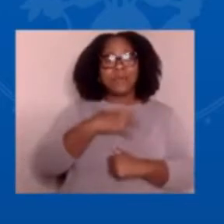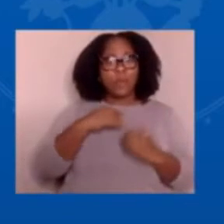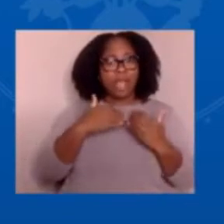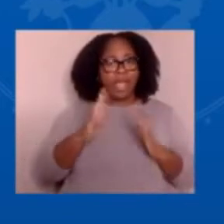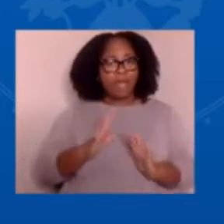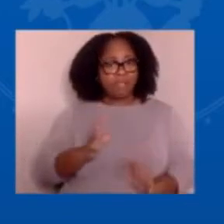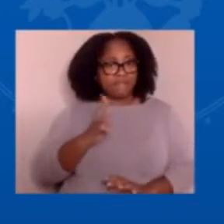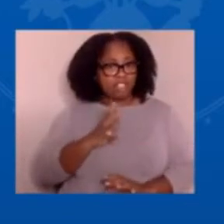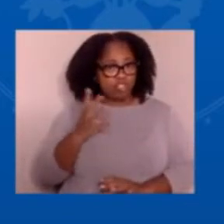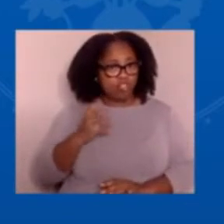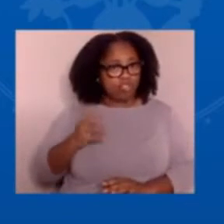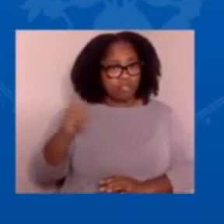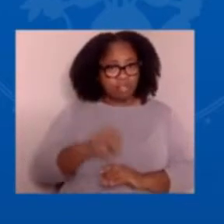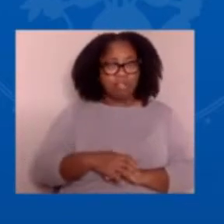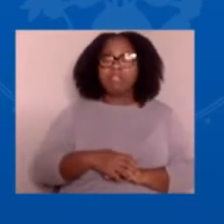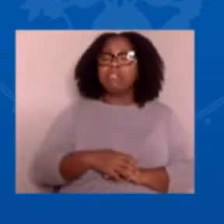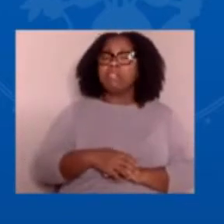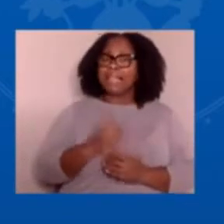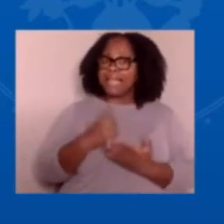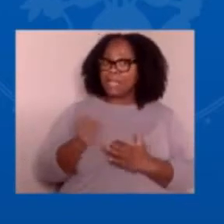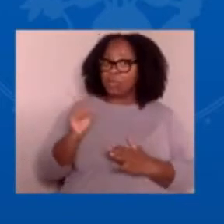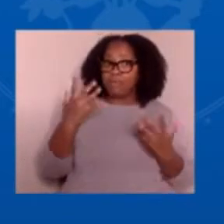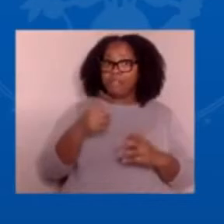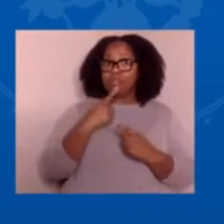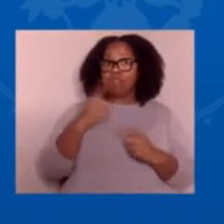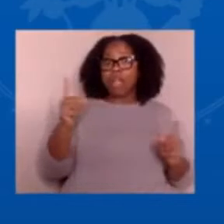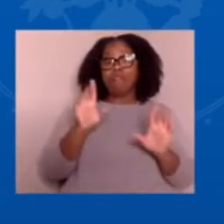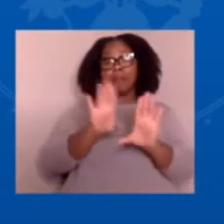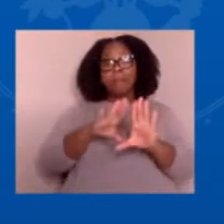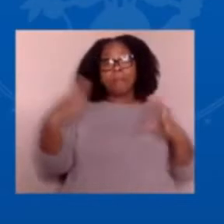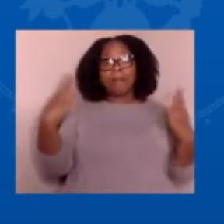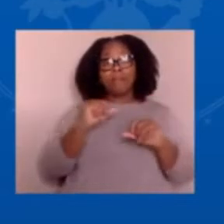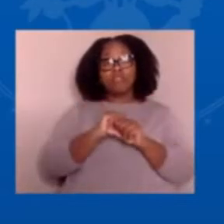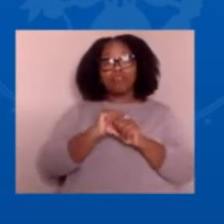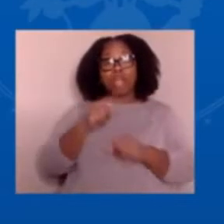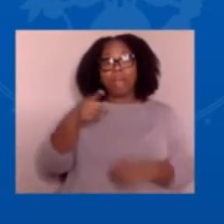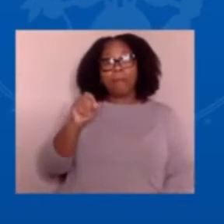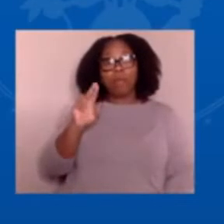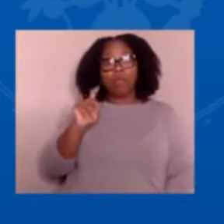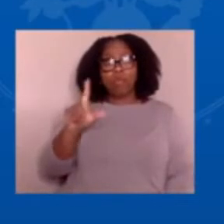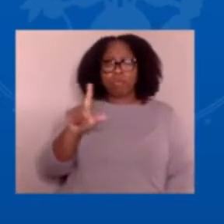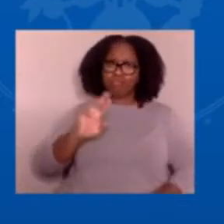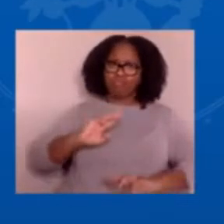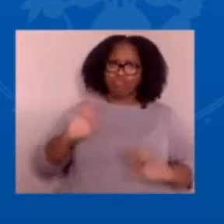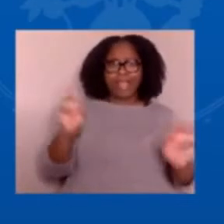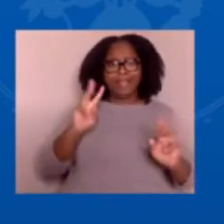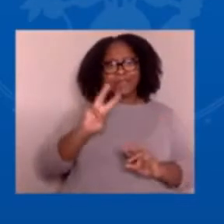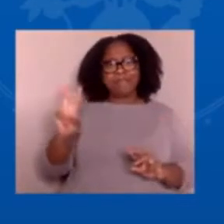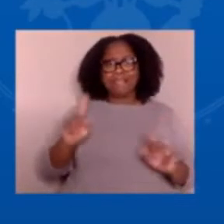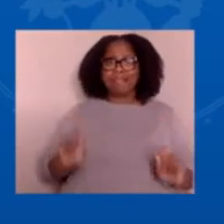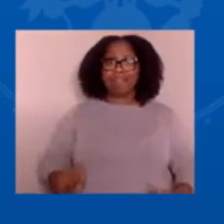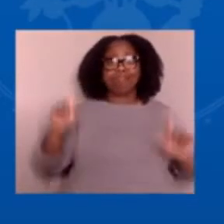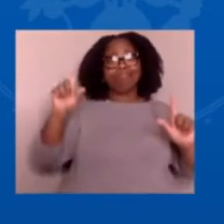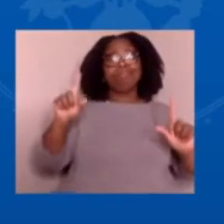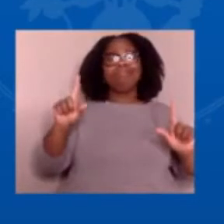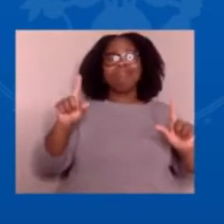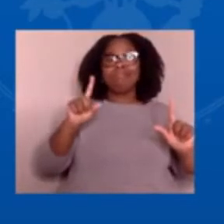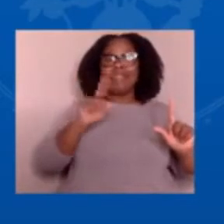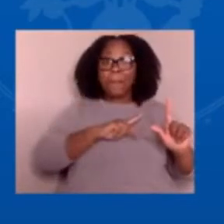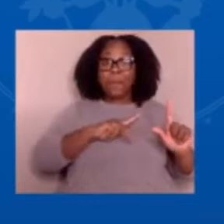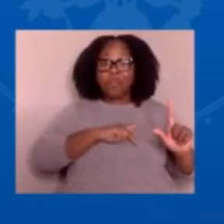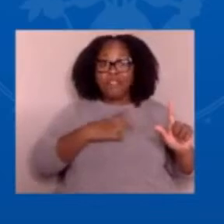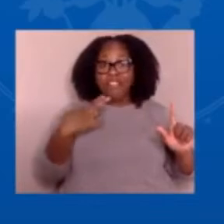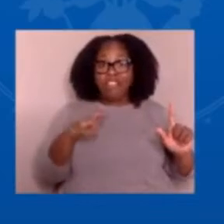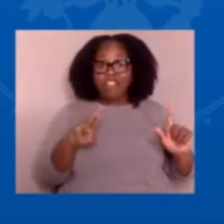announced during this briefing that the public jobs portal would be open on the website and the Personnel team is making strong progress and getting us ready to hit the ground on